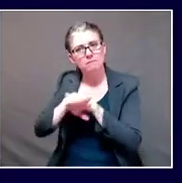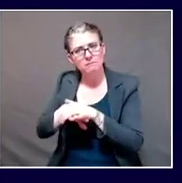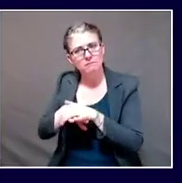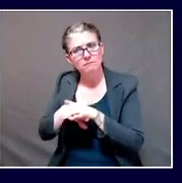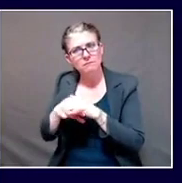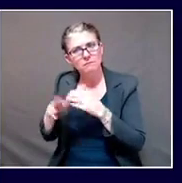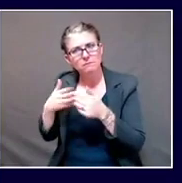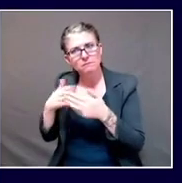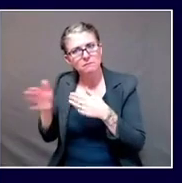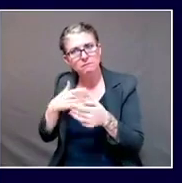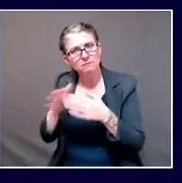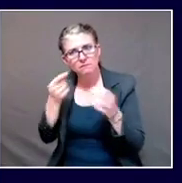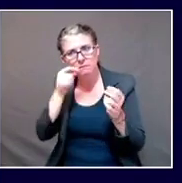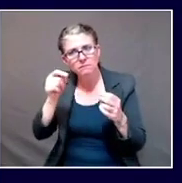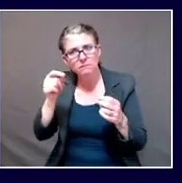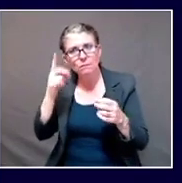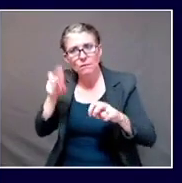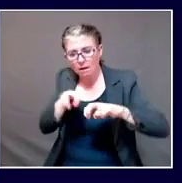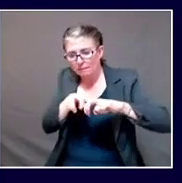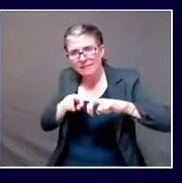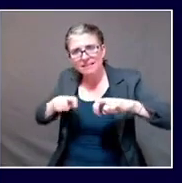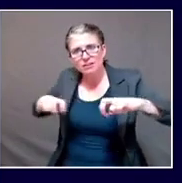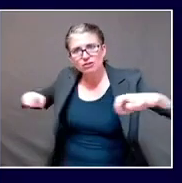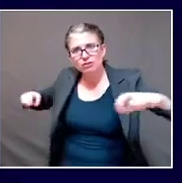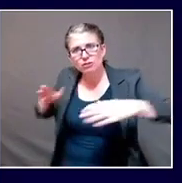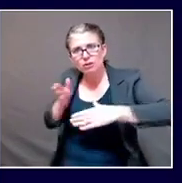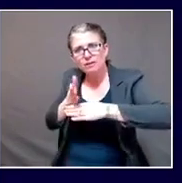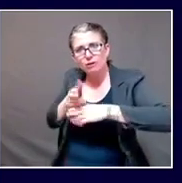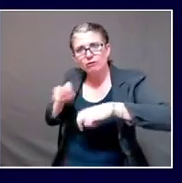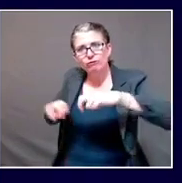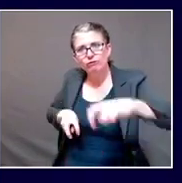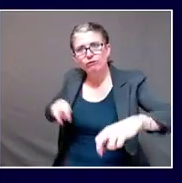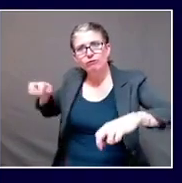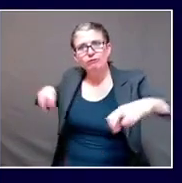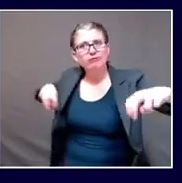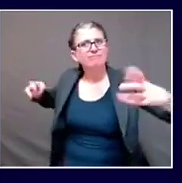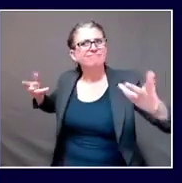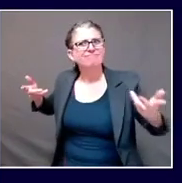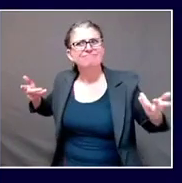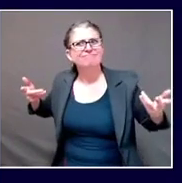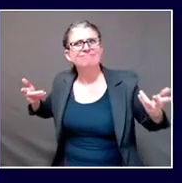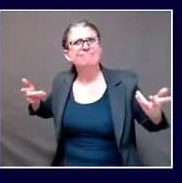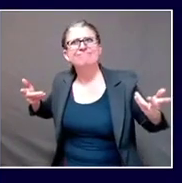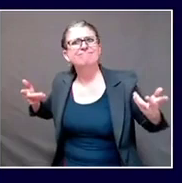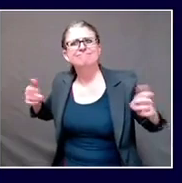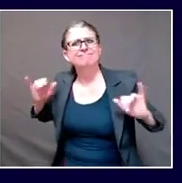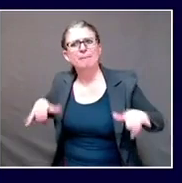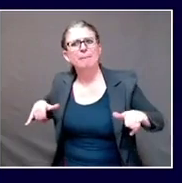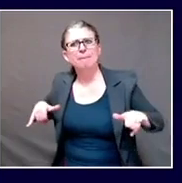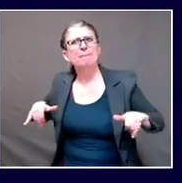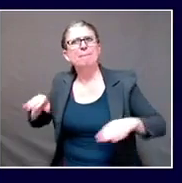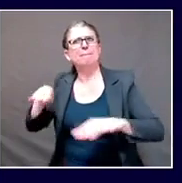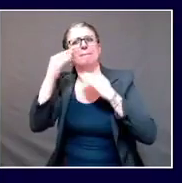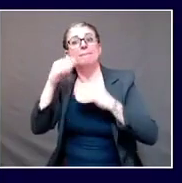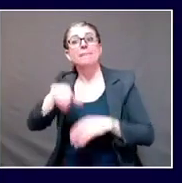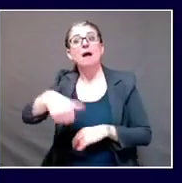especially when many states are reducing the indoor gathering limits, not expanding them, not granting more exemptions.